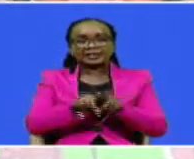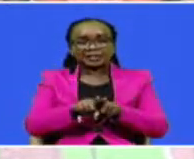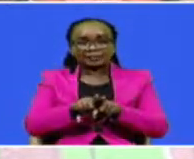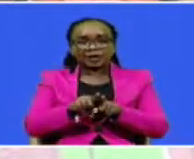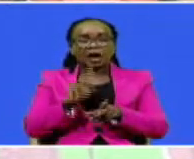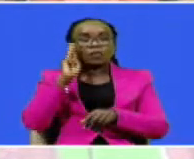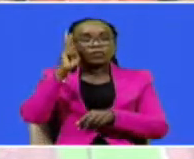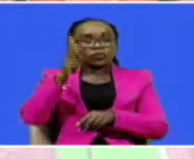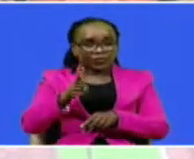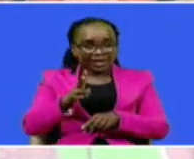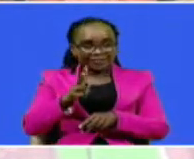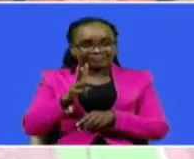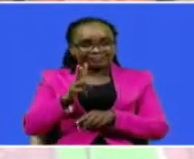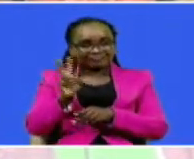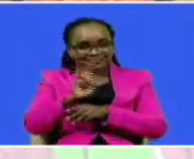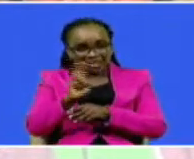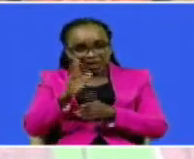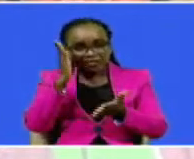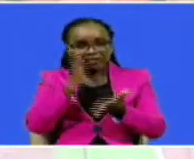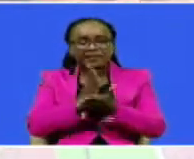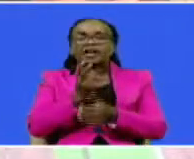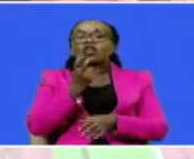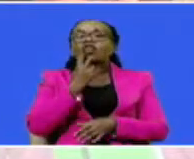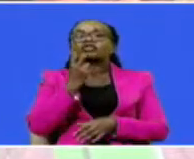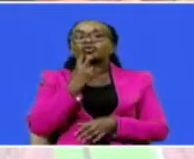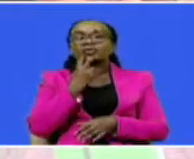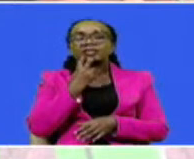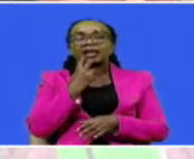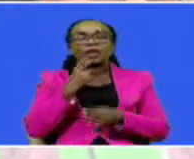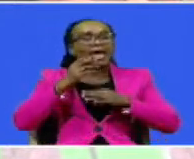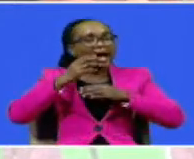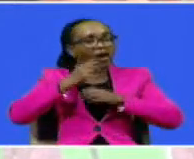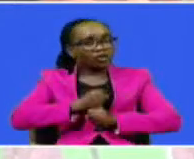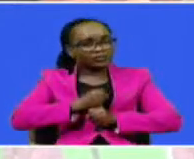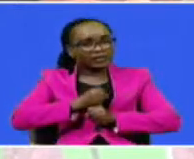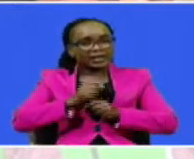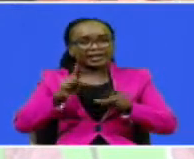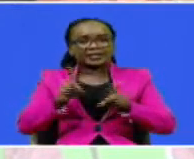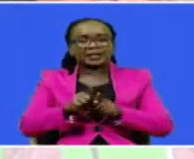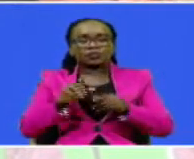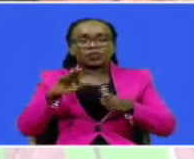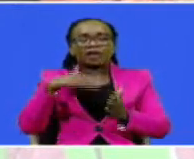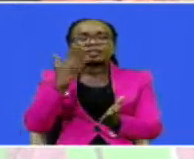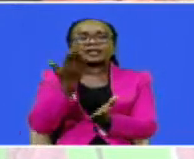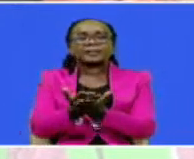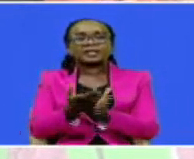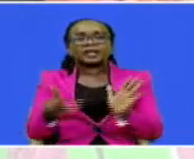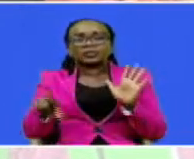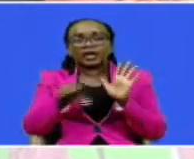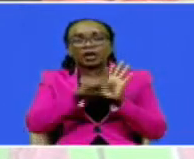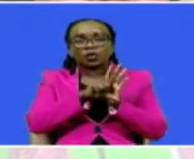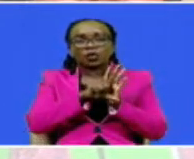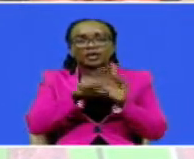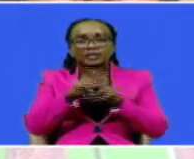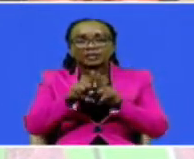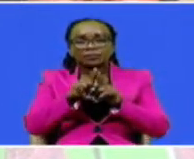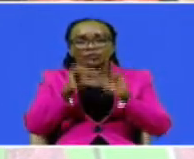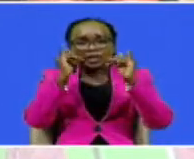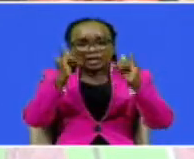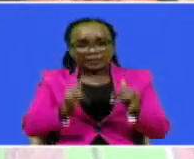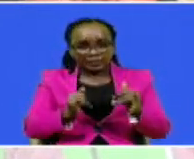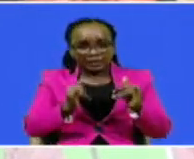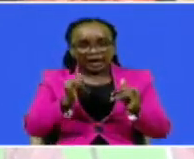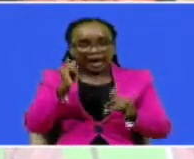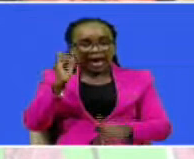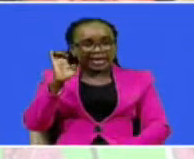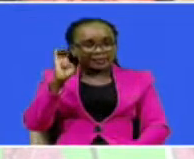looking forward to the fact on Tuesday, 9th of August. We are confident, and we have submitted to the law and to the Independent Electoral